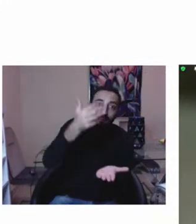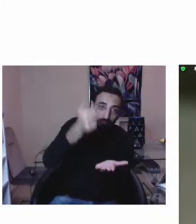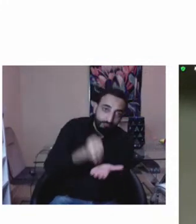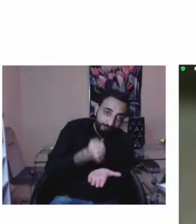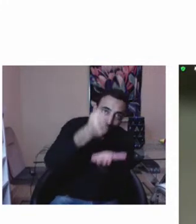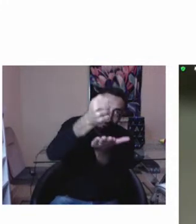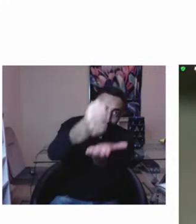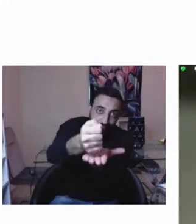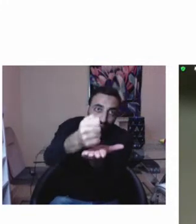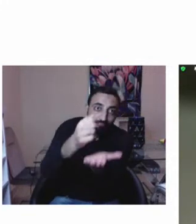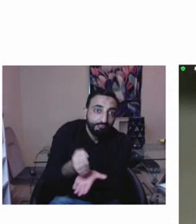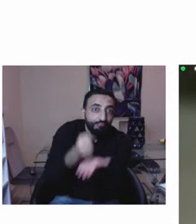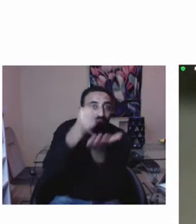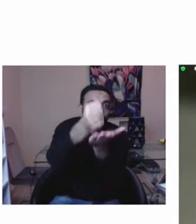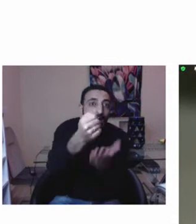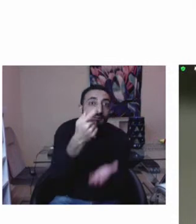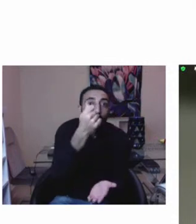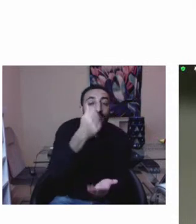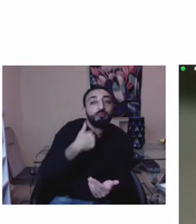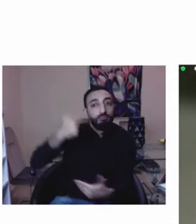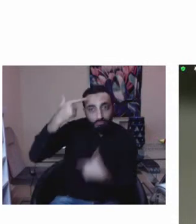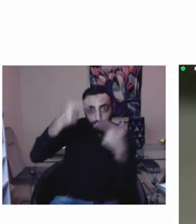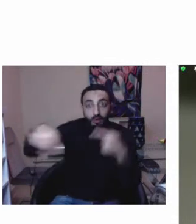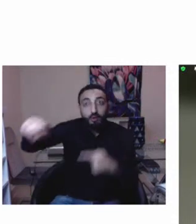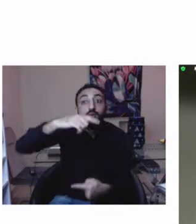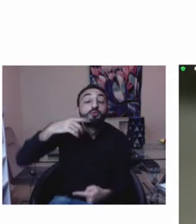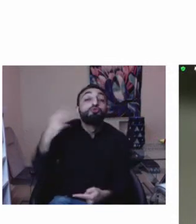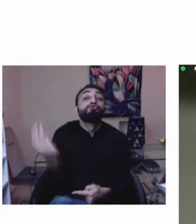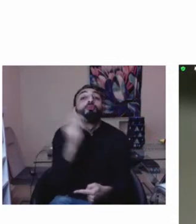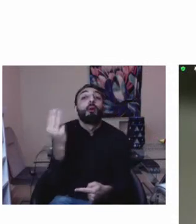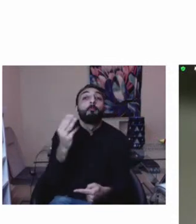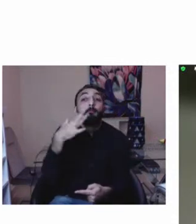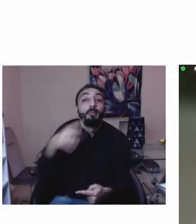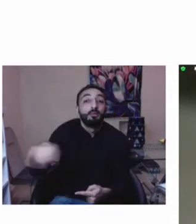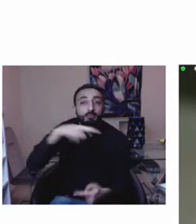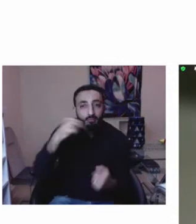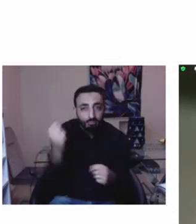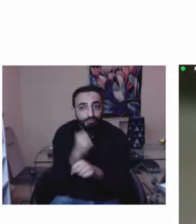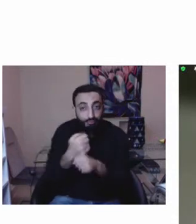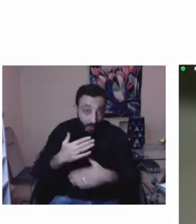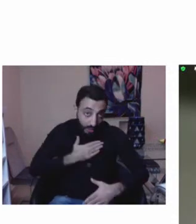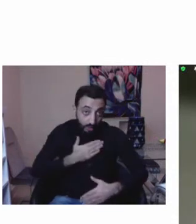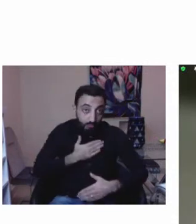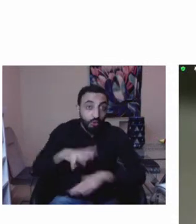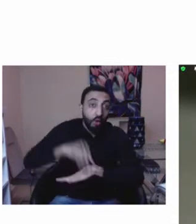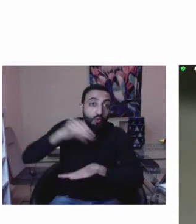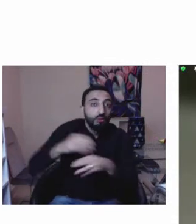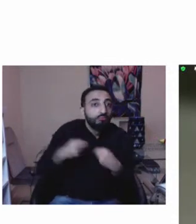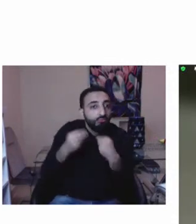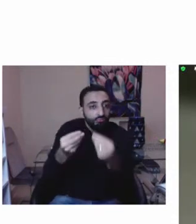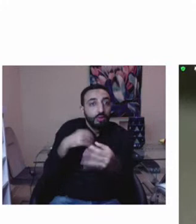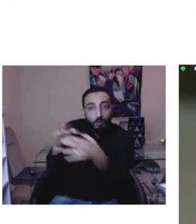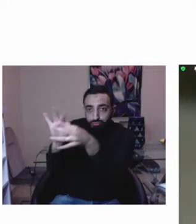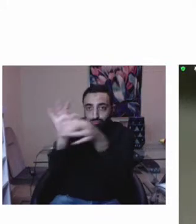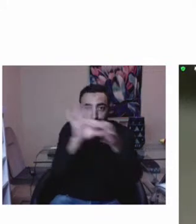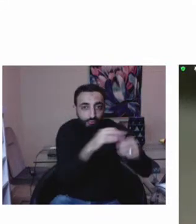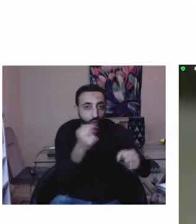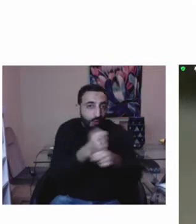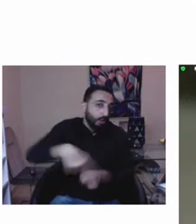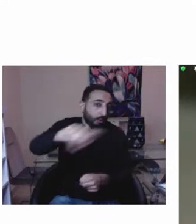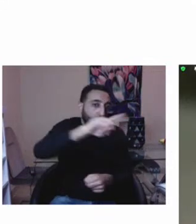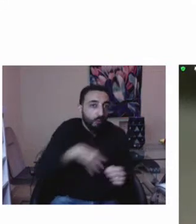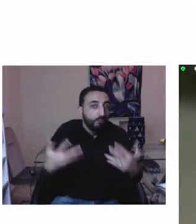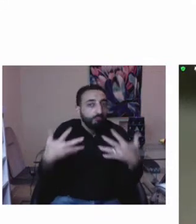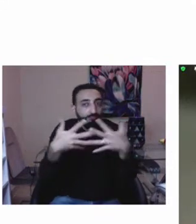own efforts by our different agencies and organizations. In the case of Sweden, that includes, for example, CEDA